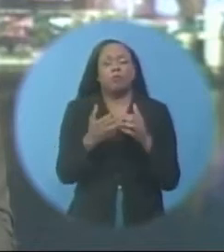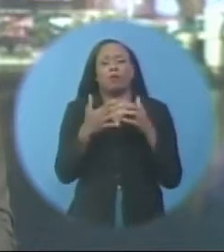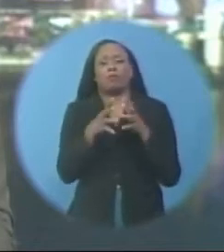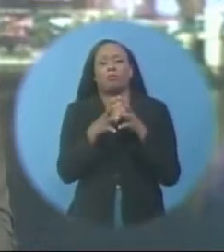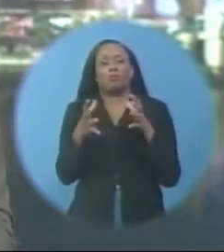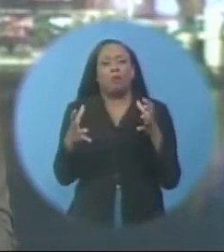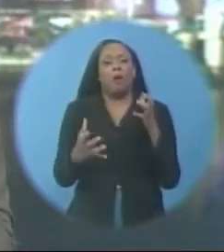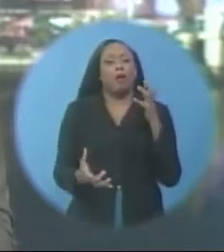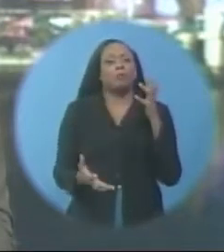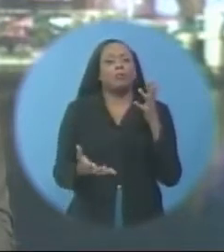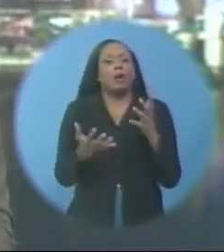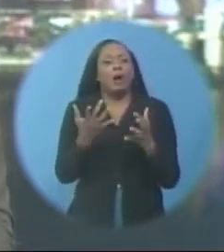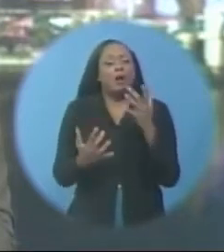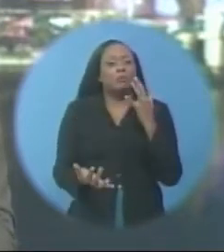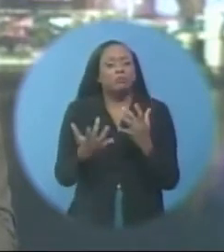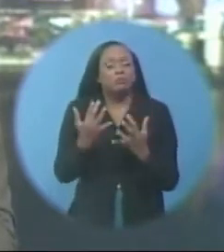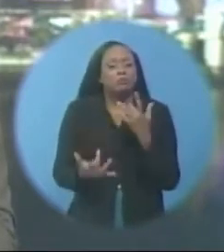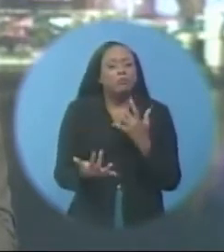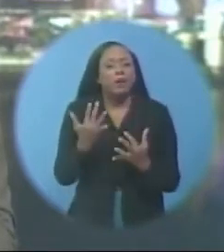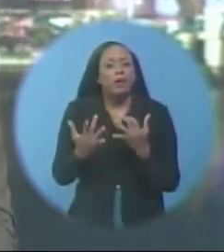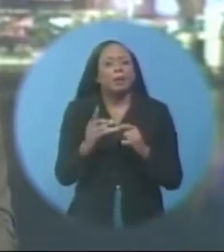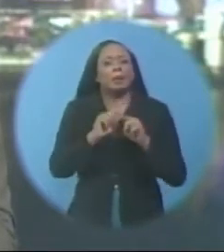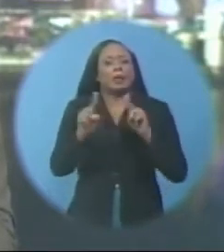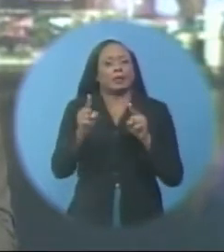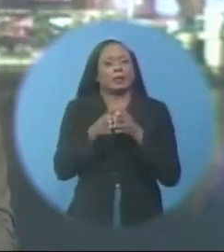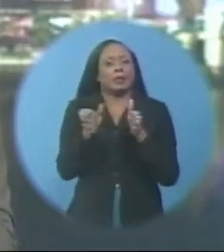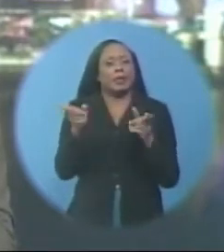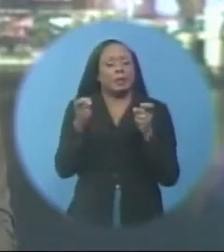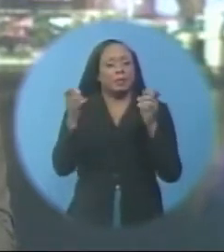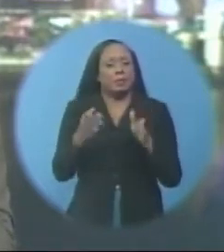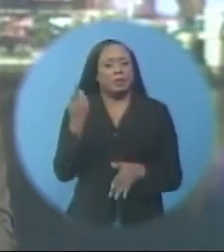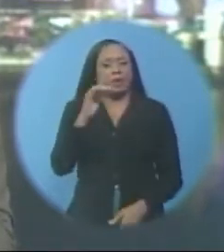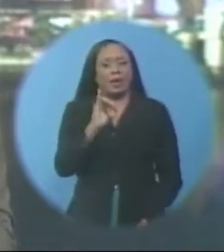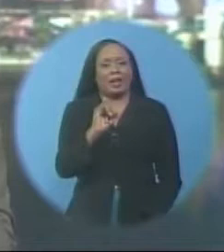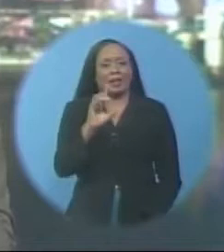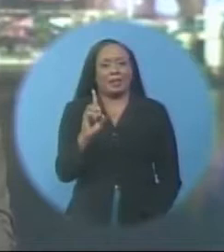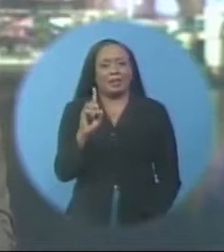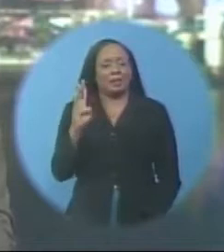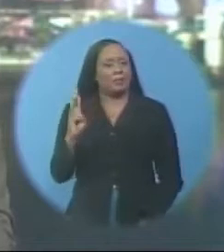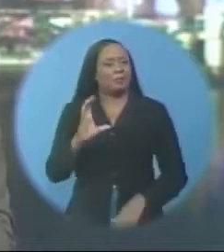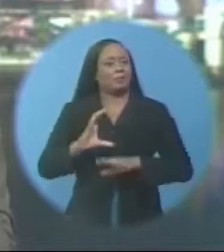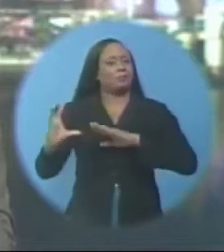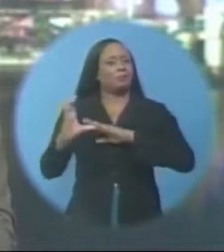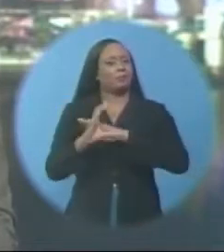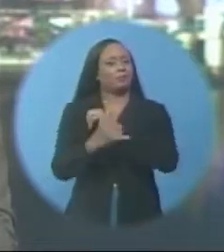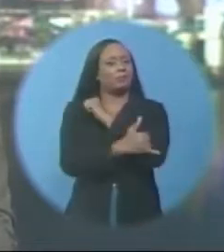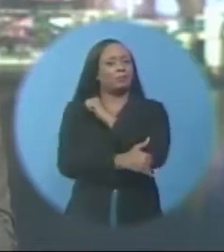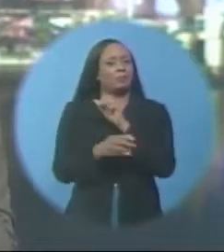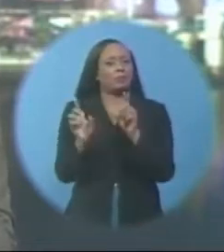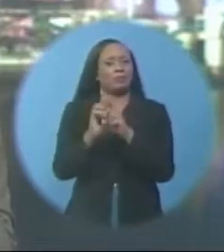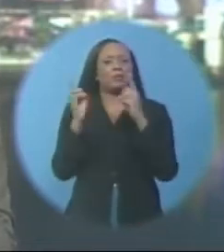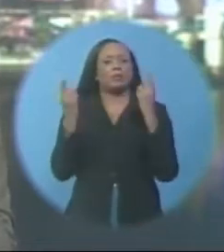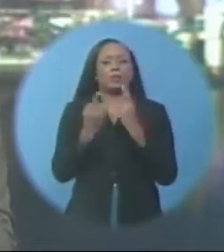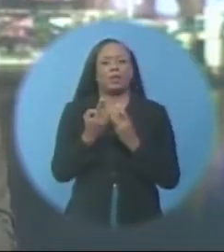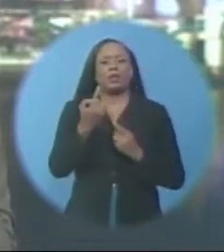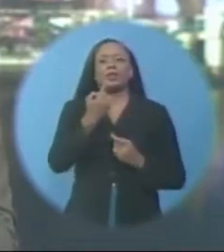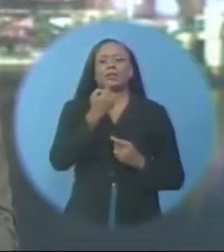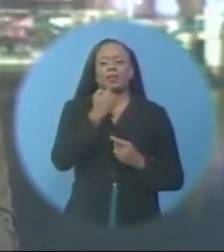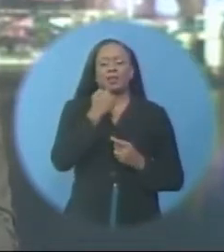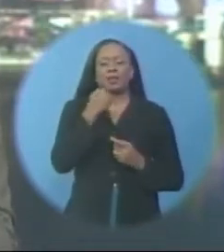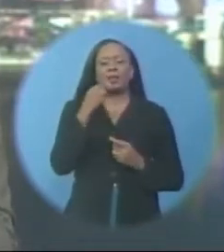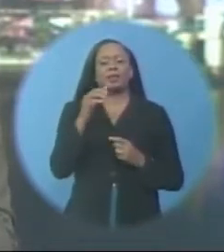kind ever administered in Barbados. General Manager of the IDB's Caribbean Country Department, Teresa